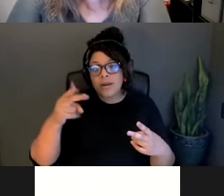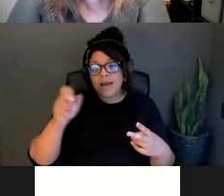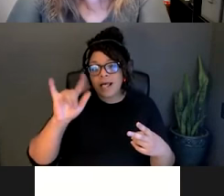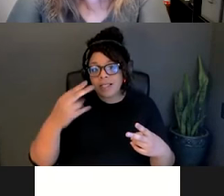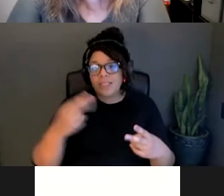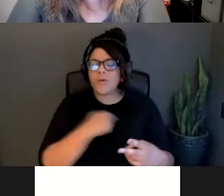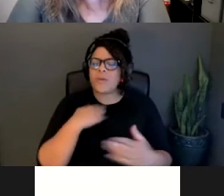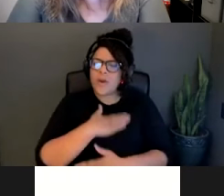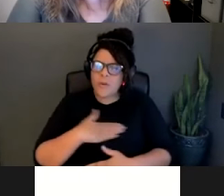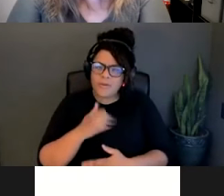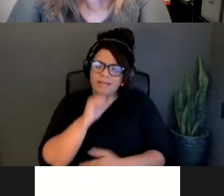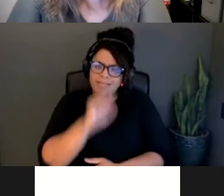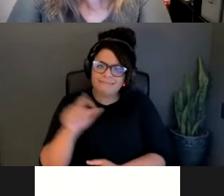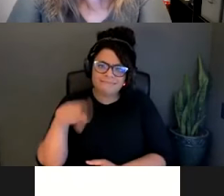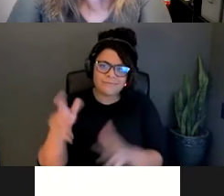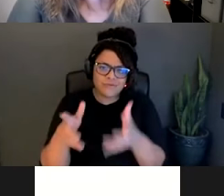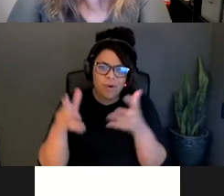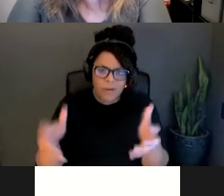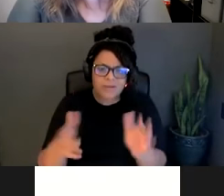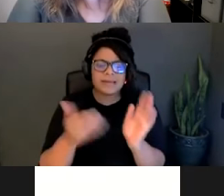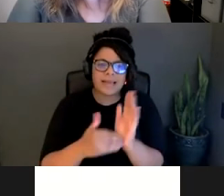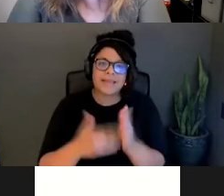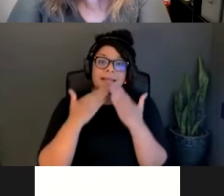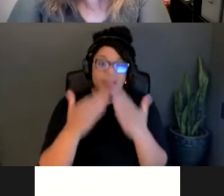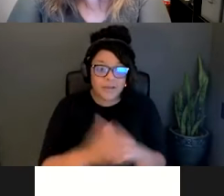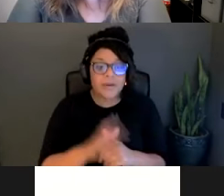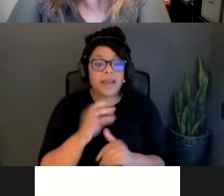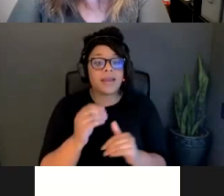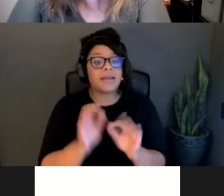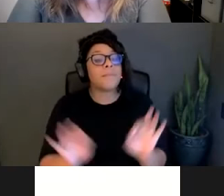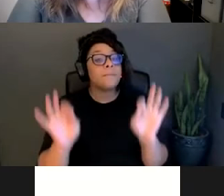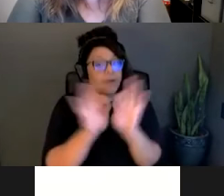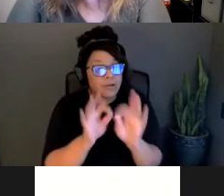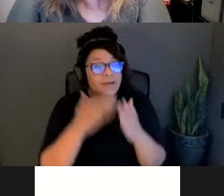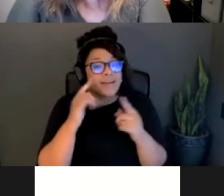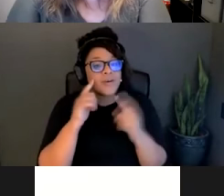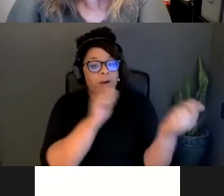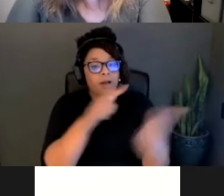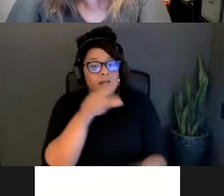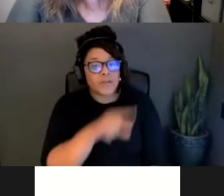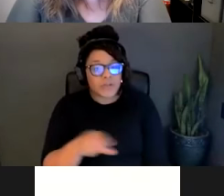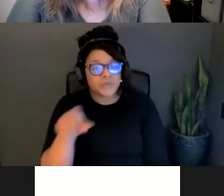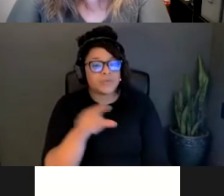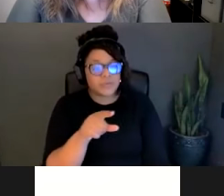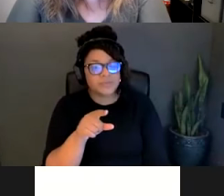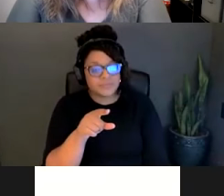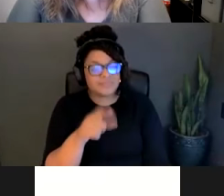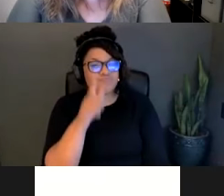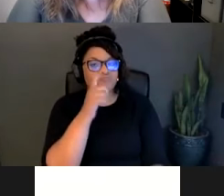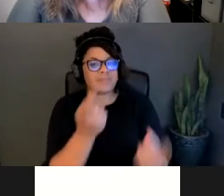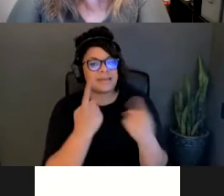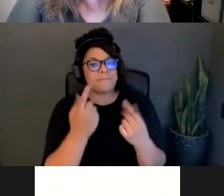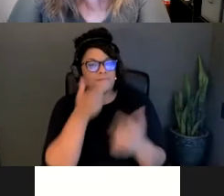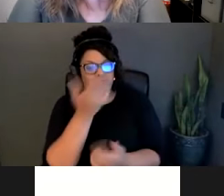much from us, and thank you again. And then most importantly, to everybody who came out